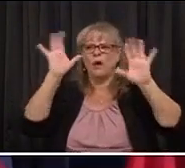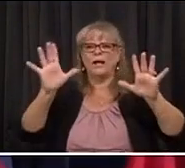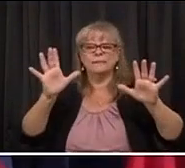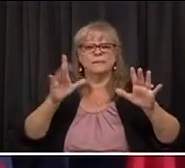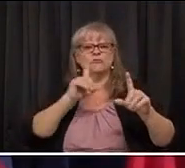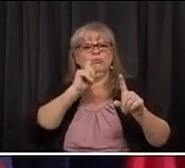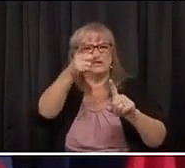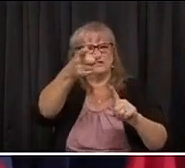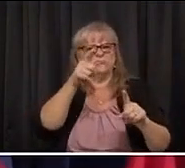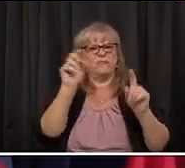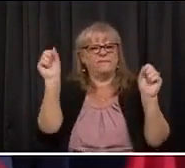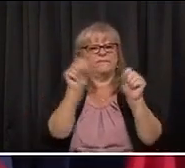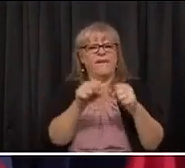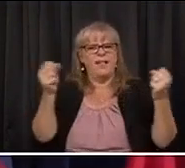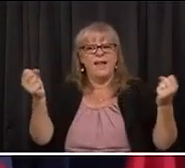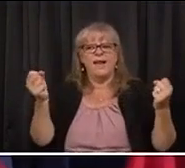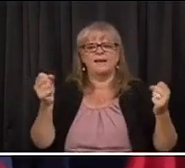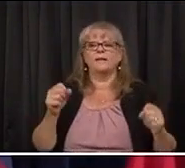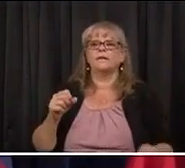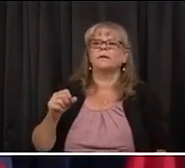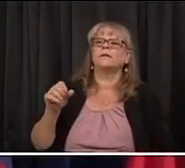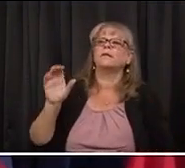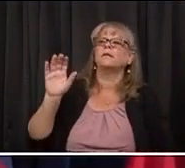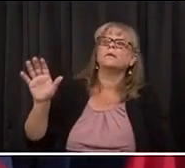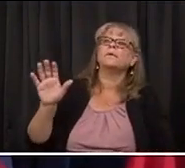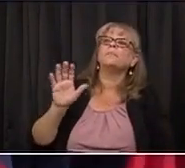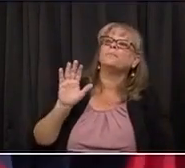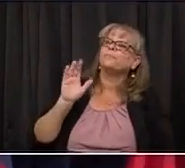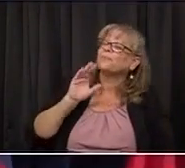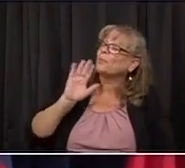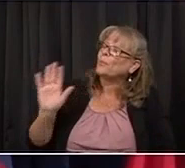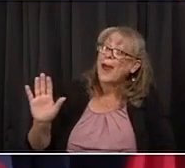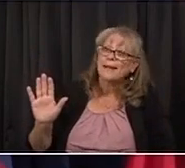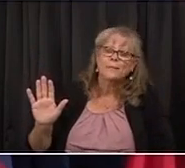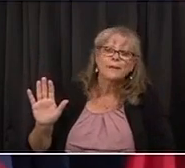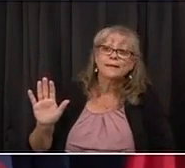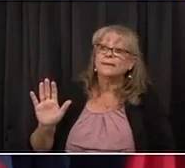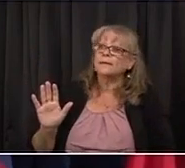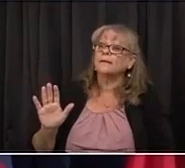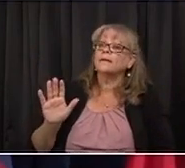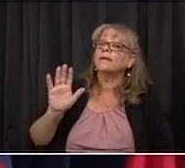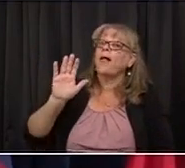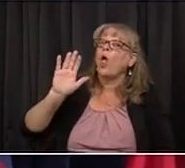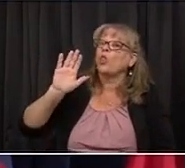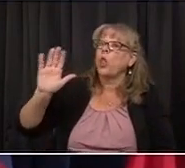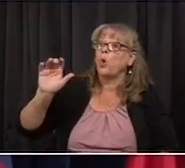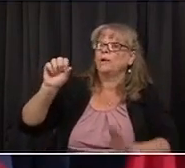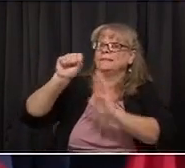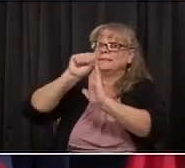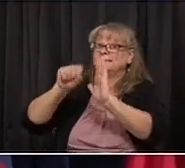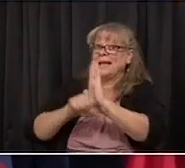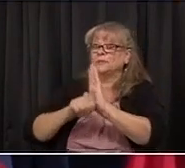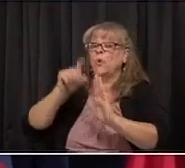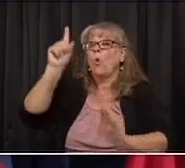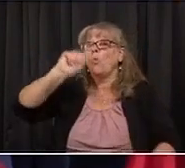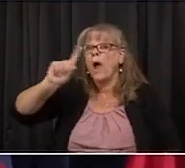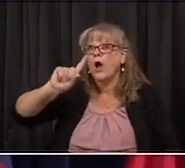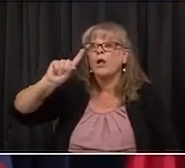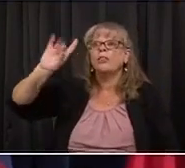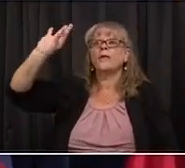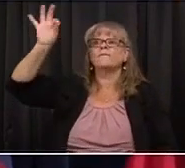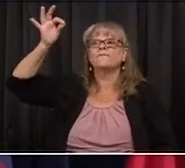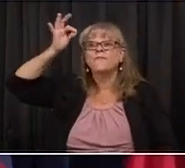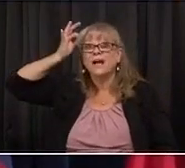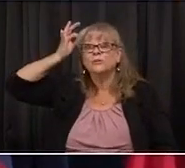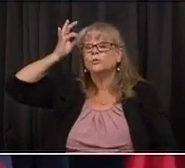Well, Vinny, look, in the areas that they have sent troops, it obviously was like putting oil on a flame. I mean,